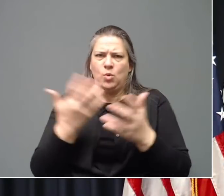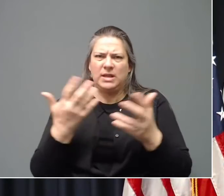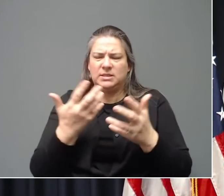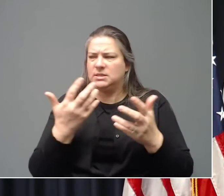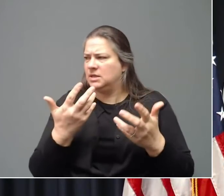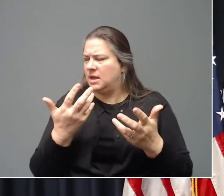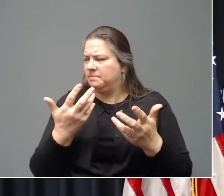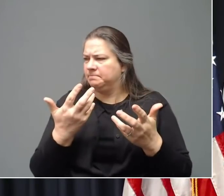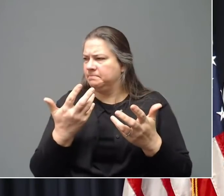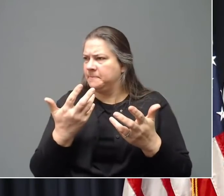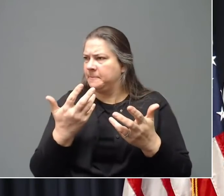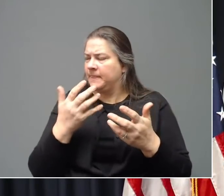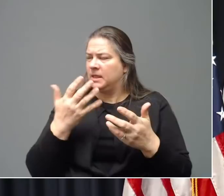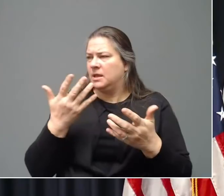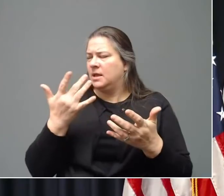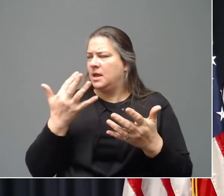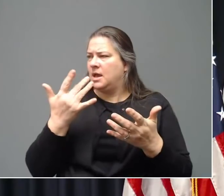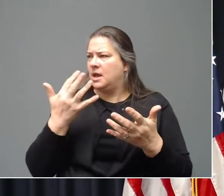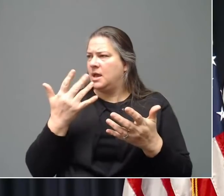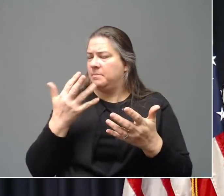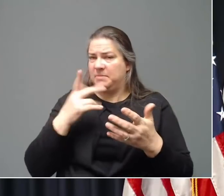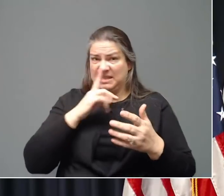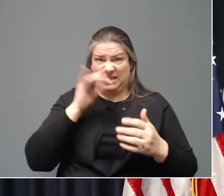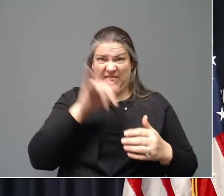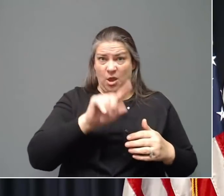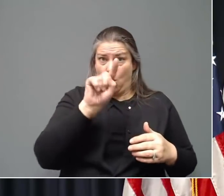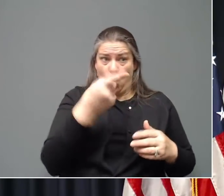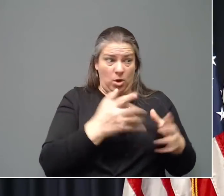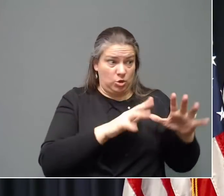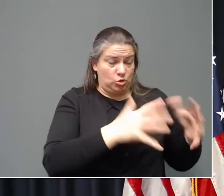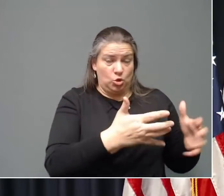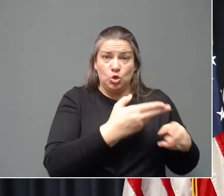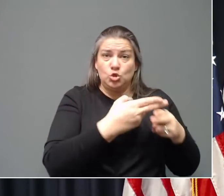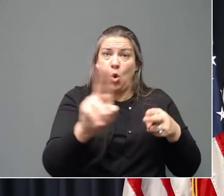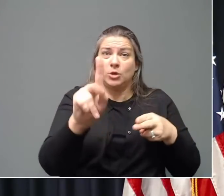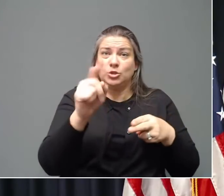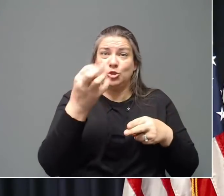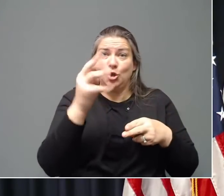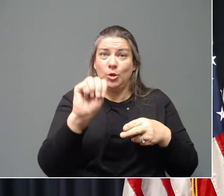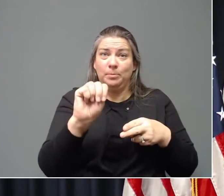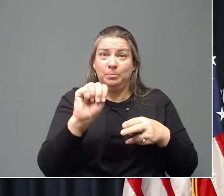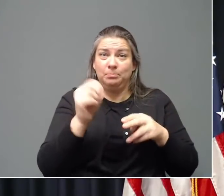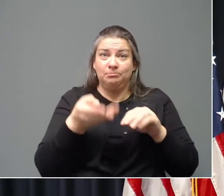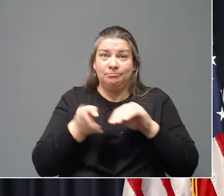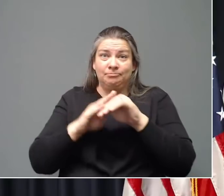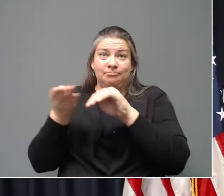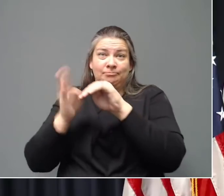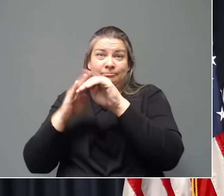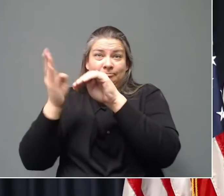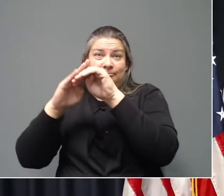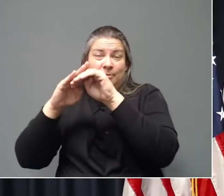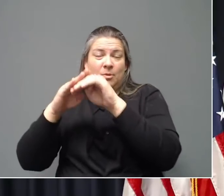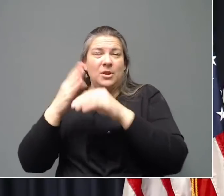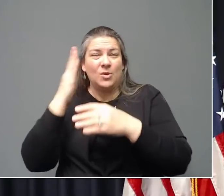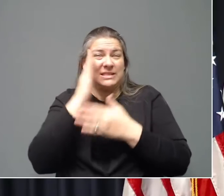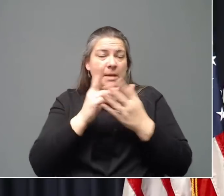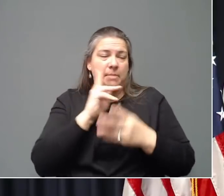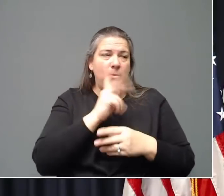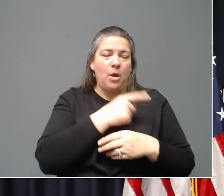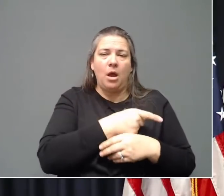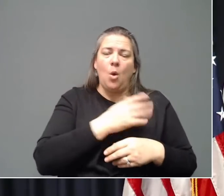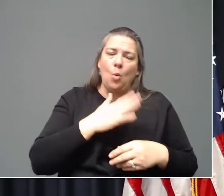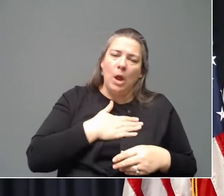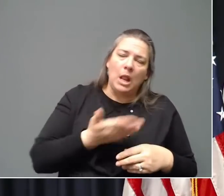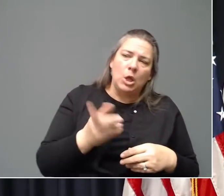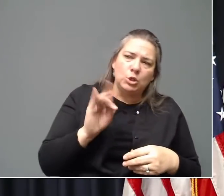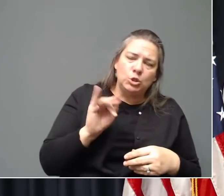this is something potentially short term caused by everybody just saying, well, I'm willing to do what it takes normally,